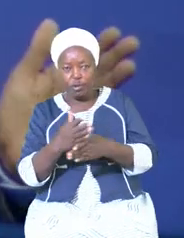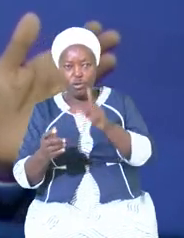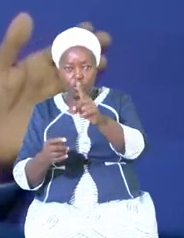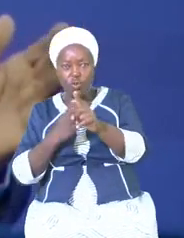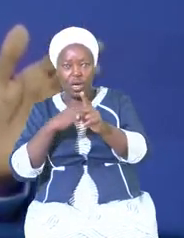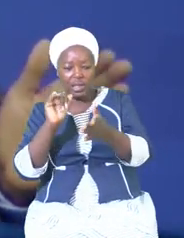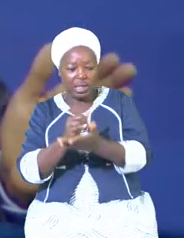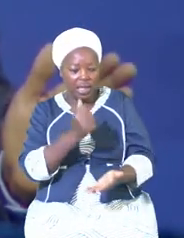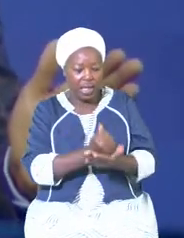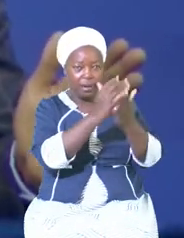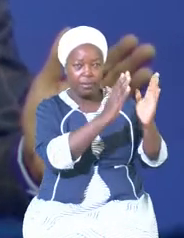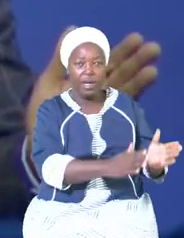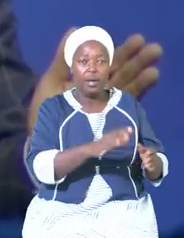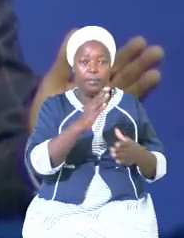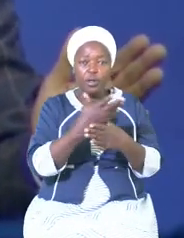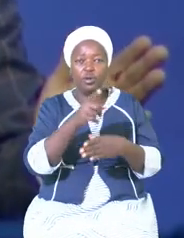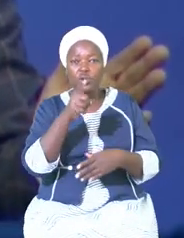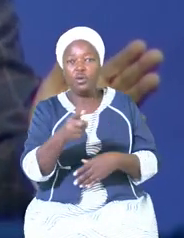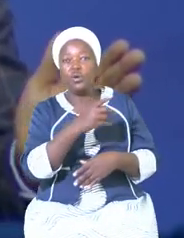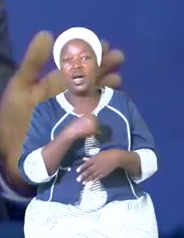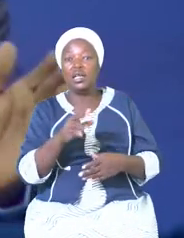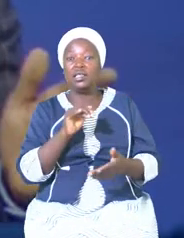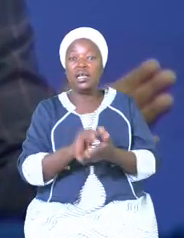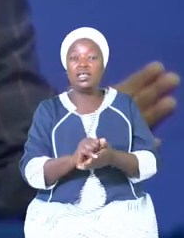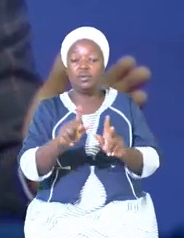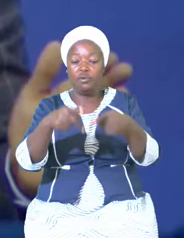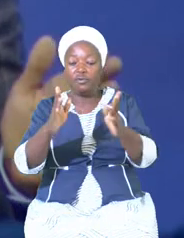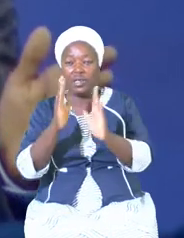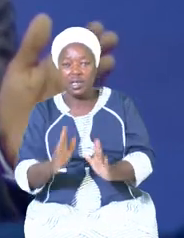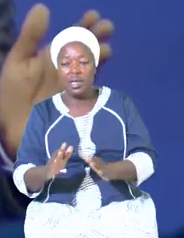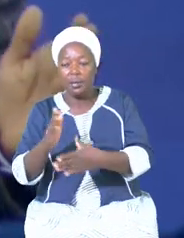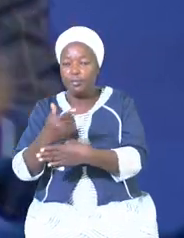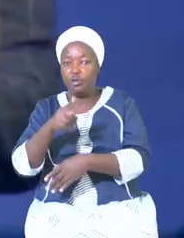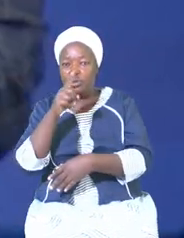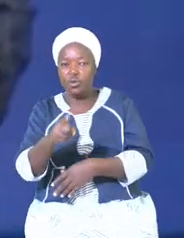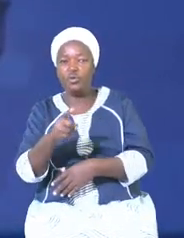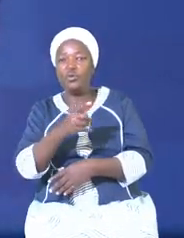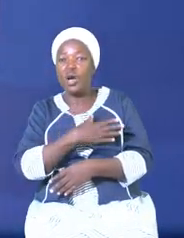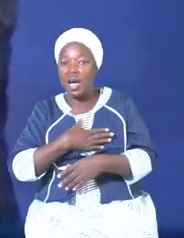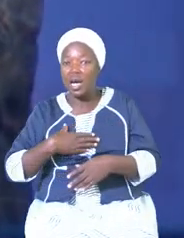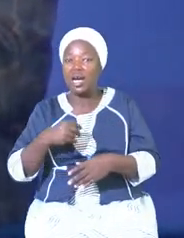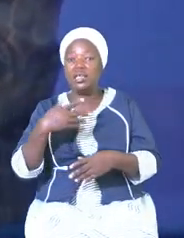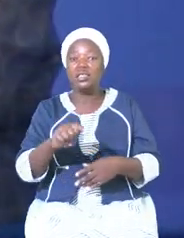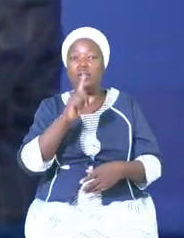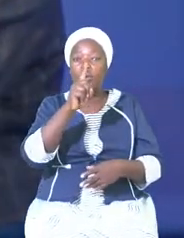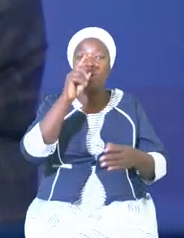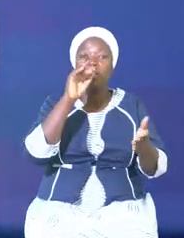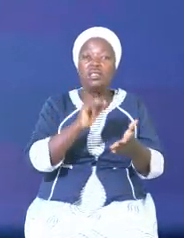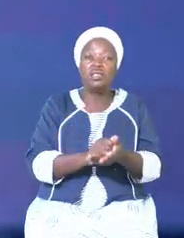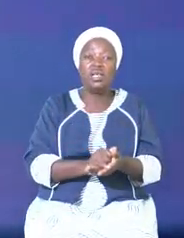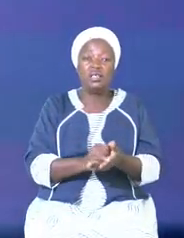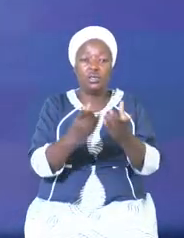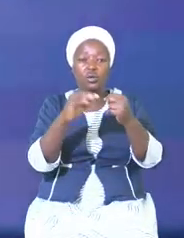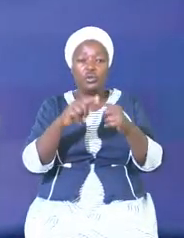helper, between you and the provider, between you and the one that comes to set